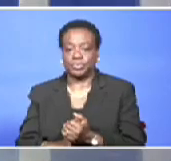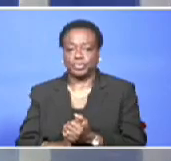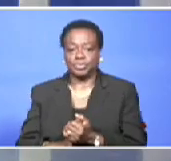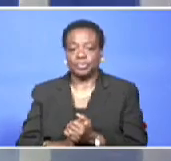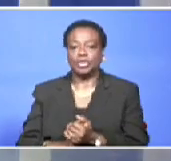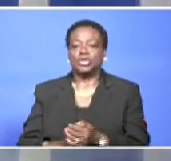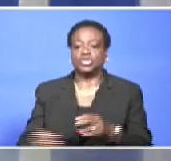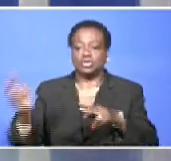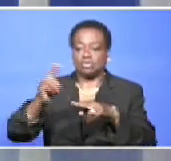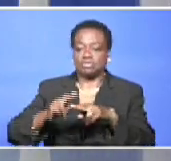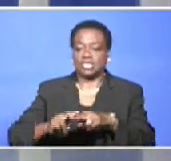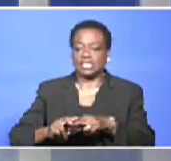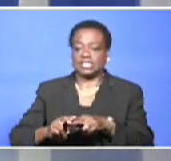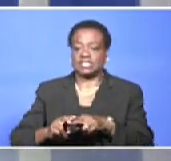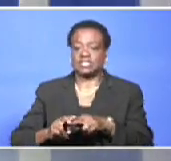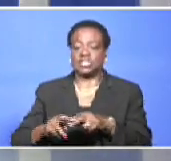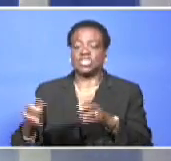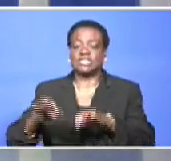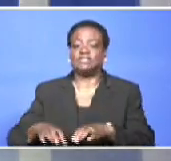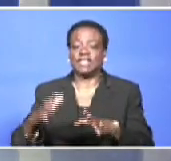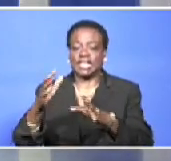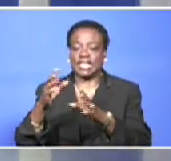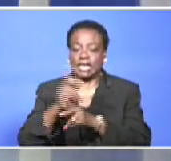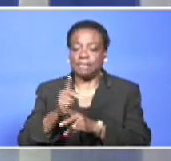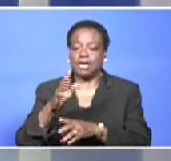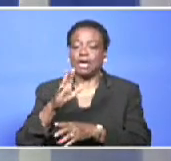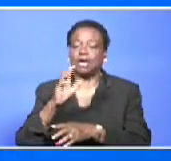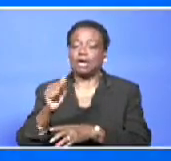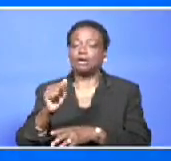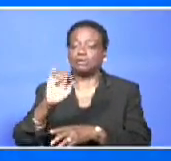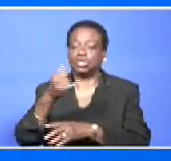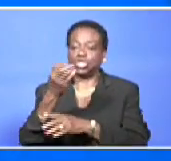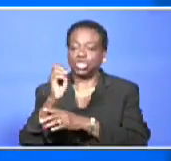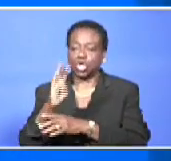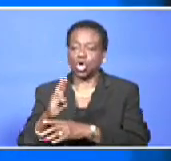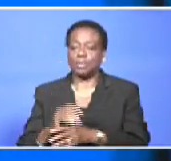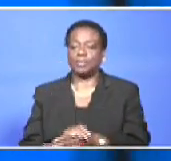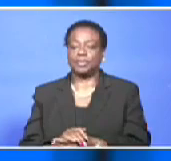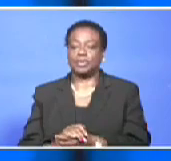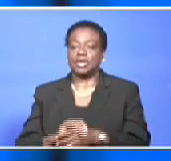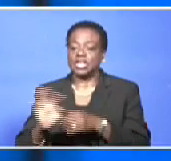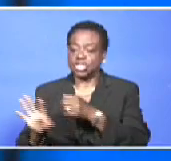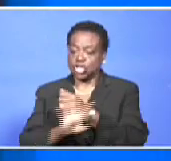chances of securing the job. Here's Cleopatra Murphy.